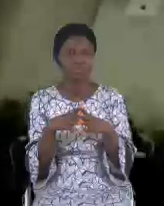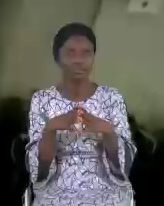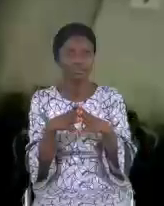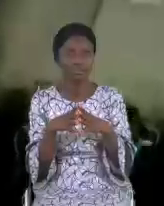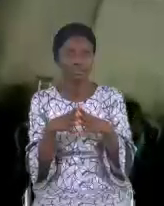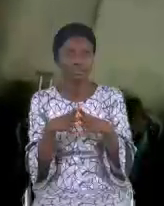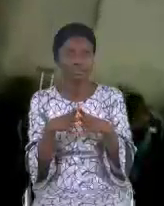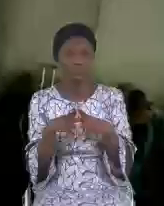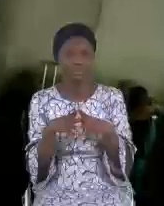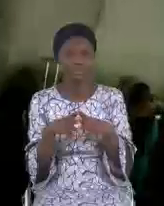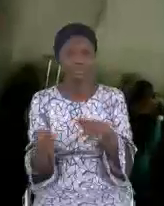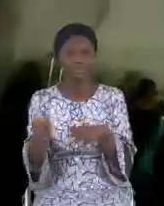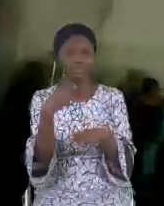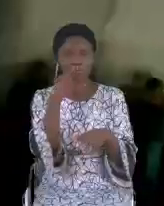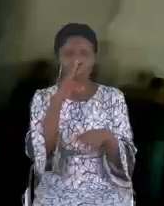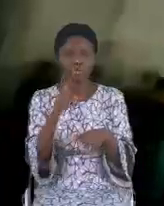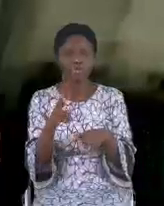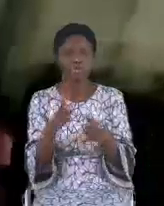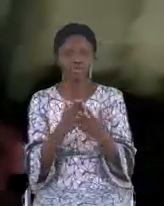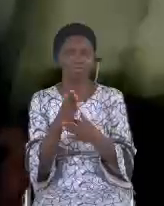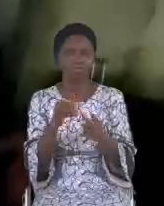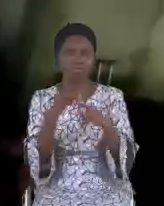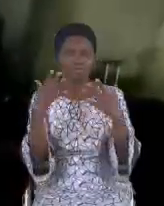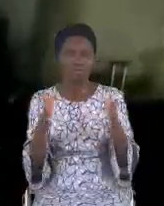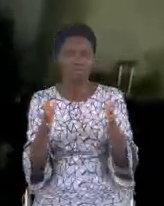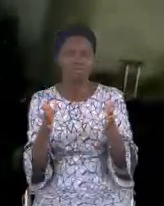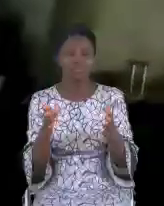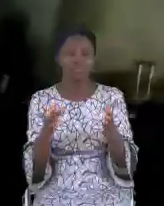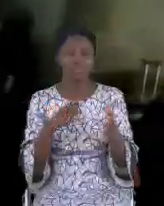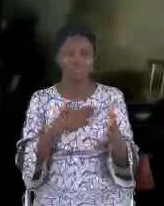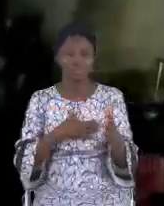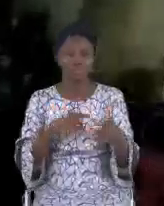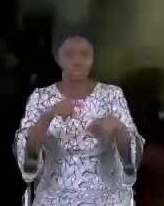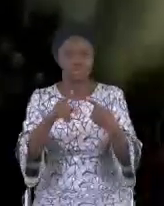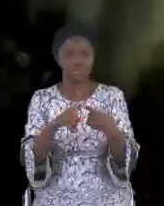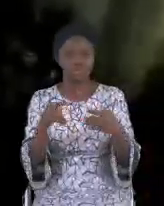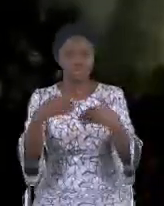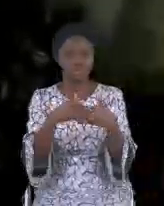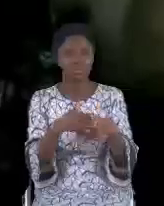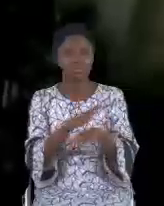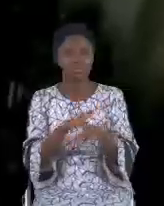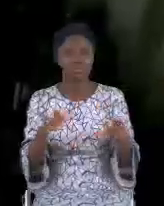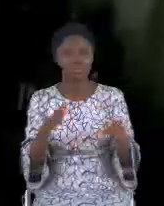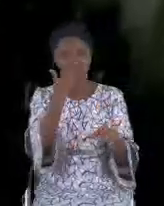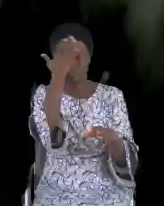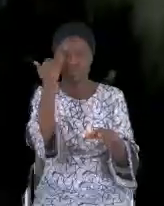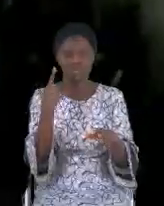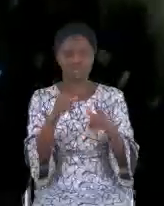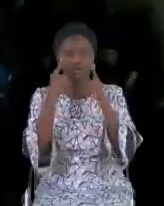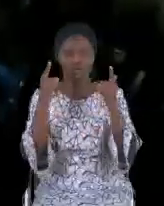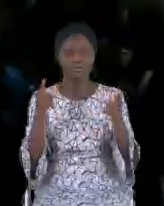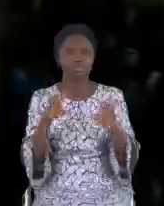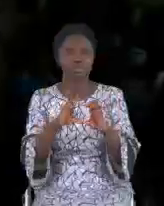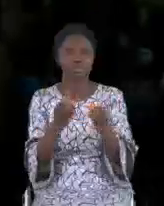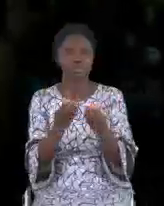Those who are through from the front here, please get to the back. Don't forget the language section. And